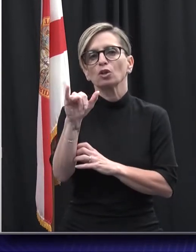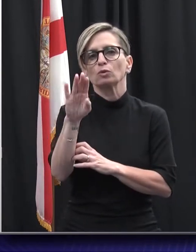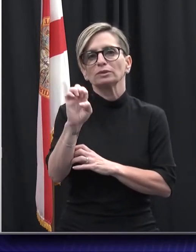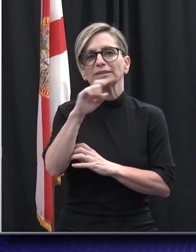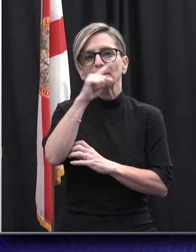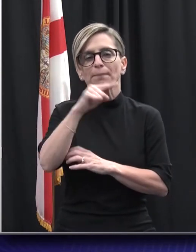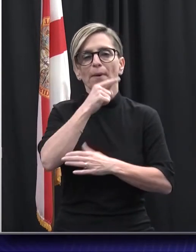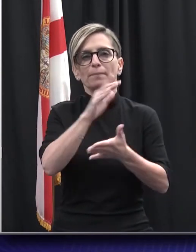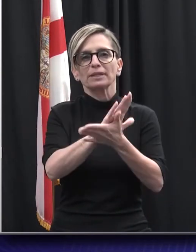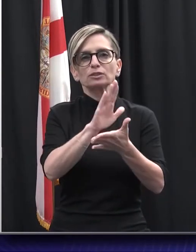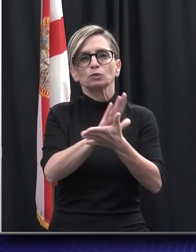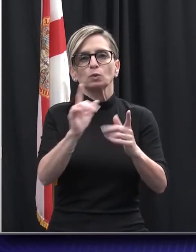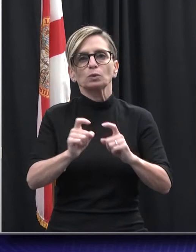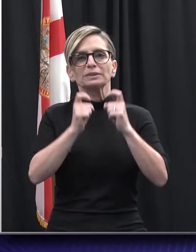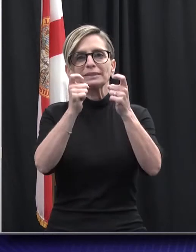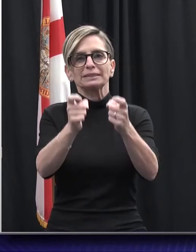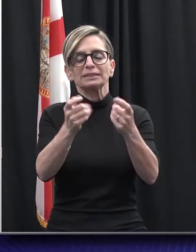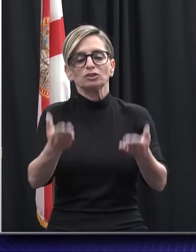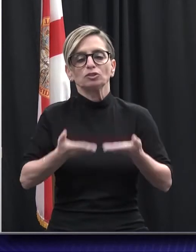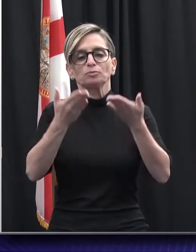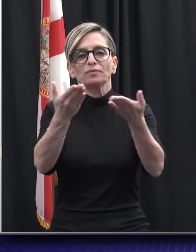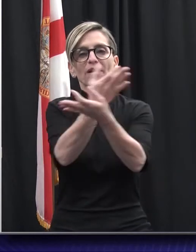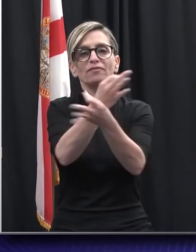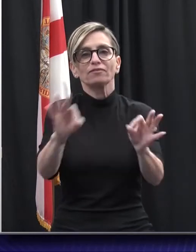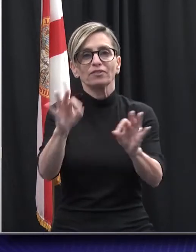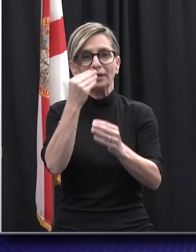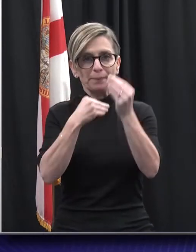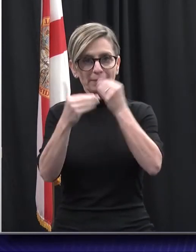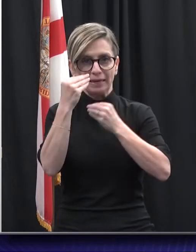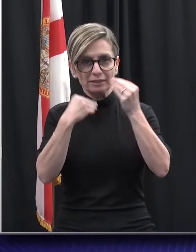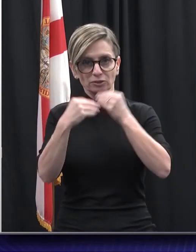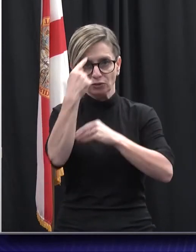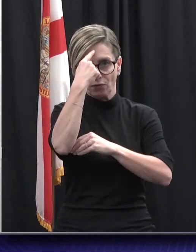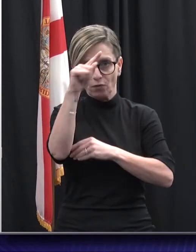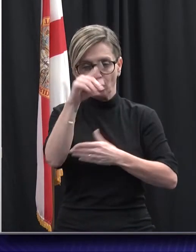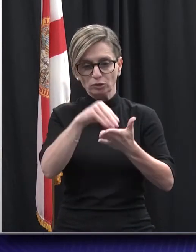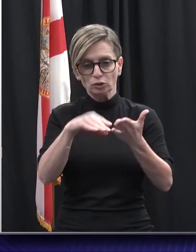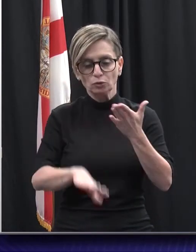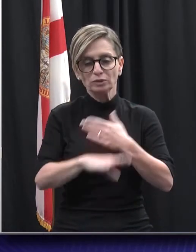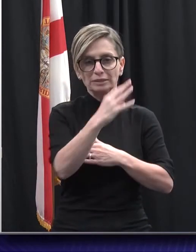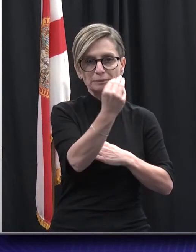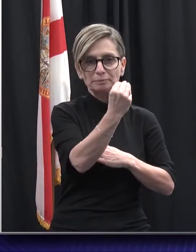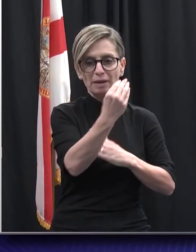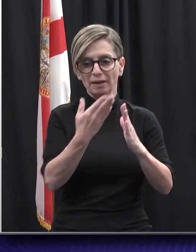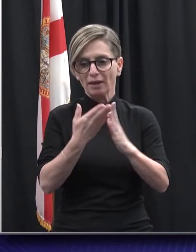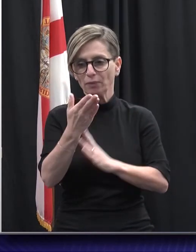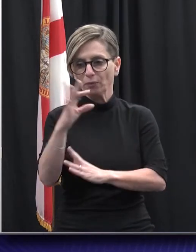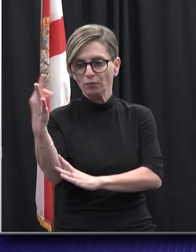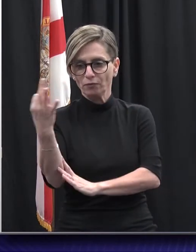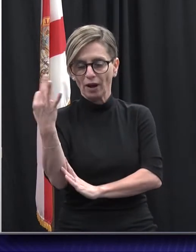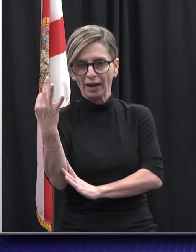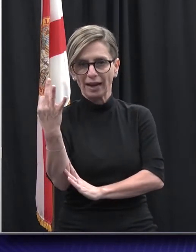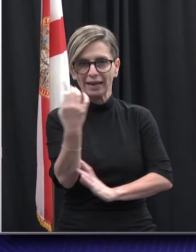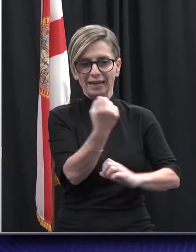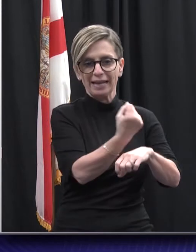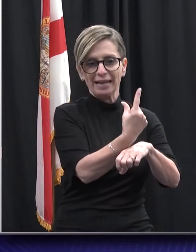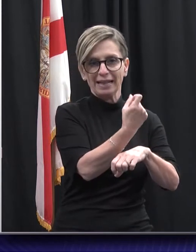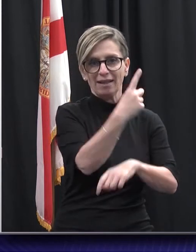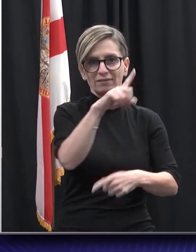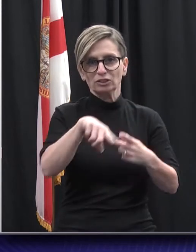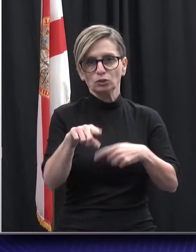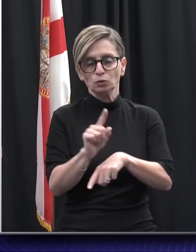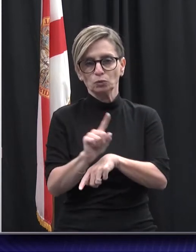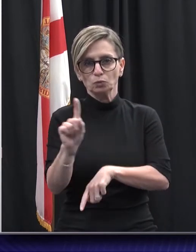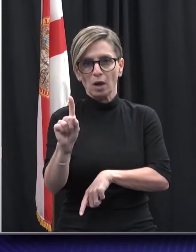provide free meals to our children, and we do so Monday through Friday, 11 a.m. to 1 p.m. These